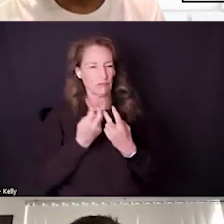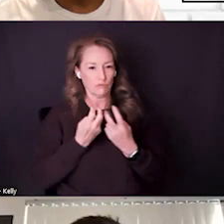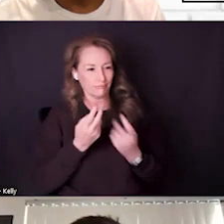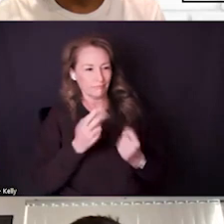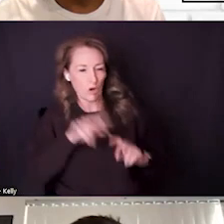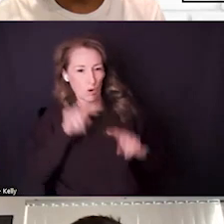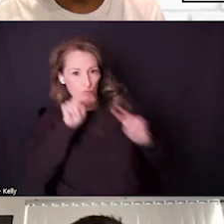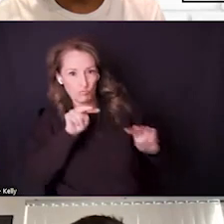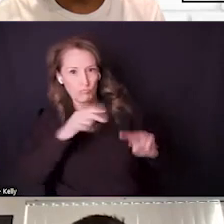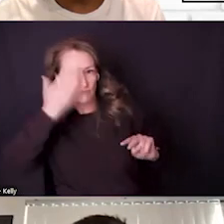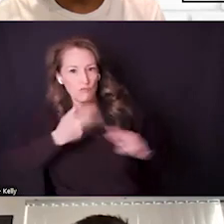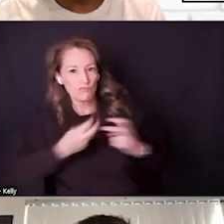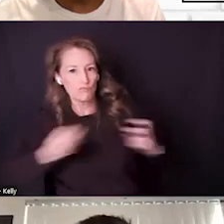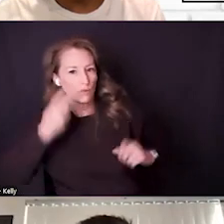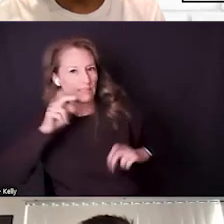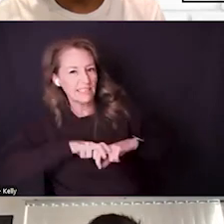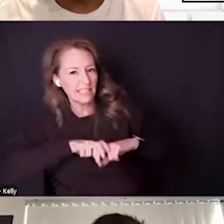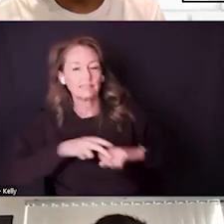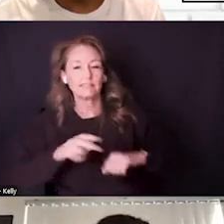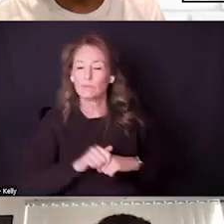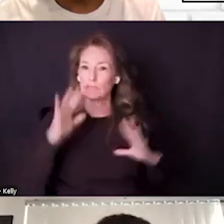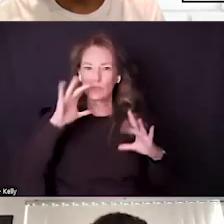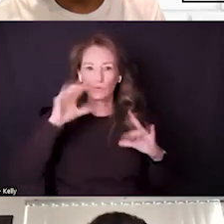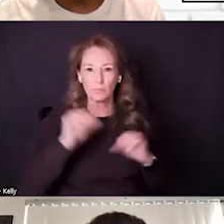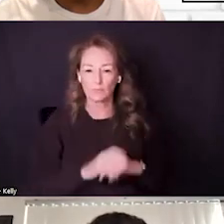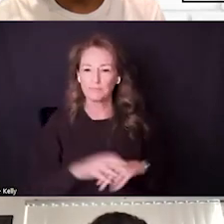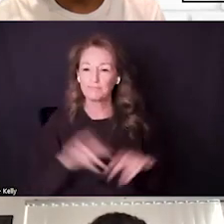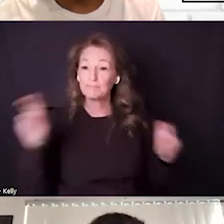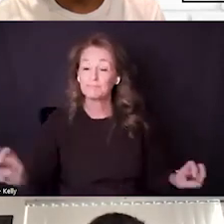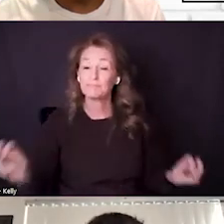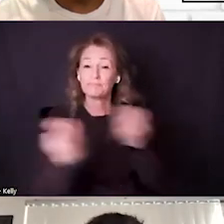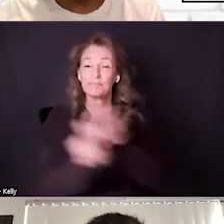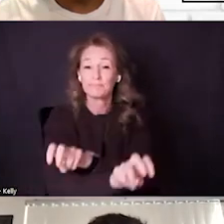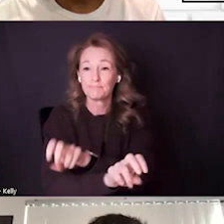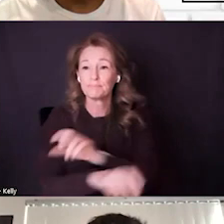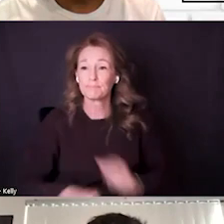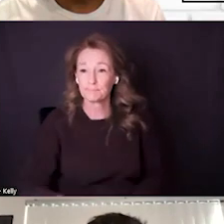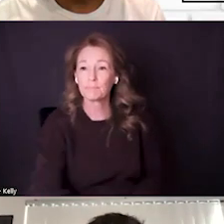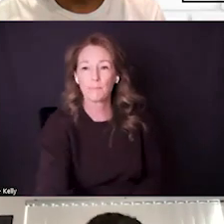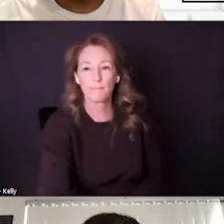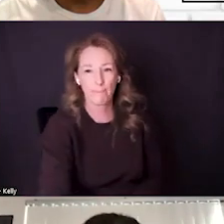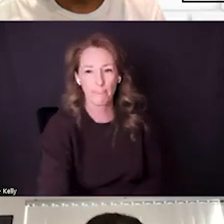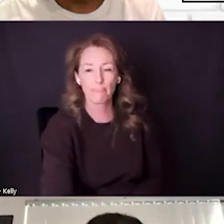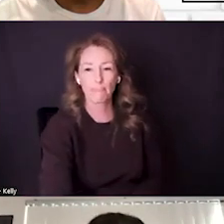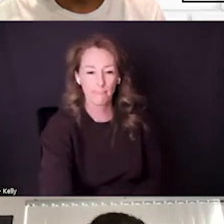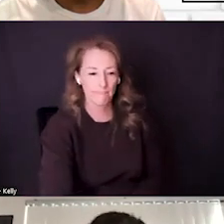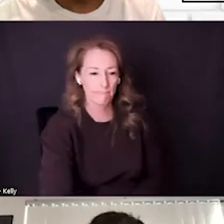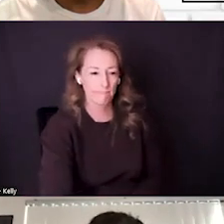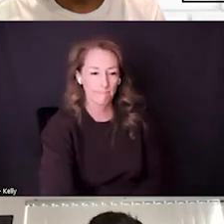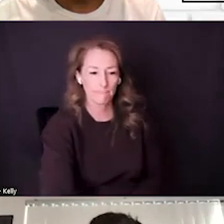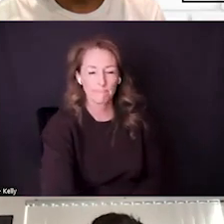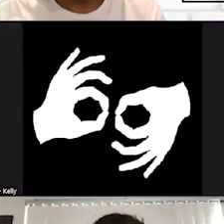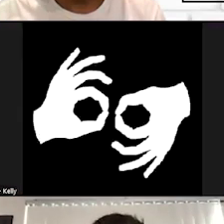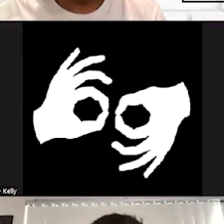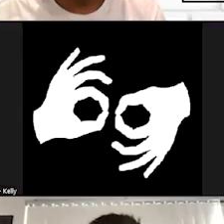it was pretty incredible. I mean, a lot of their dances, Joe told me a lot of their stories, their people's stories, and a lot of their dances are just those stories in that physical